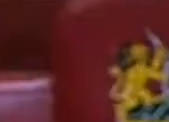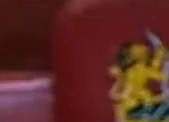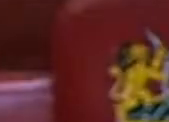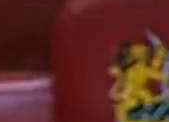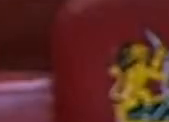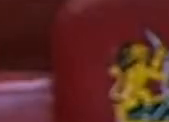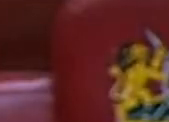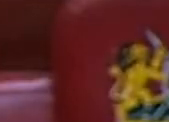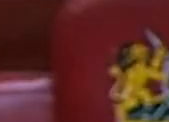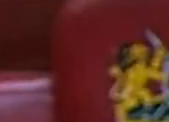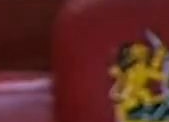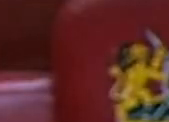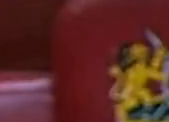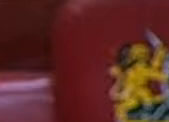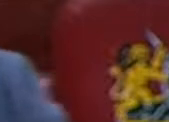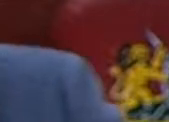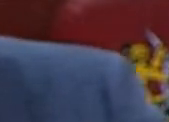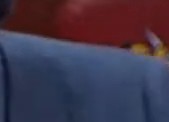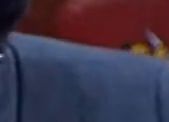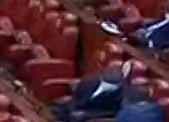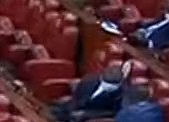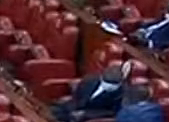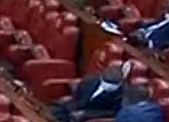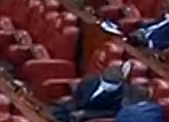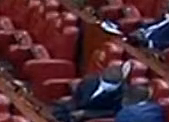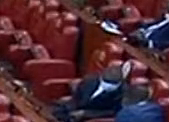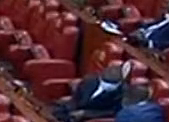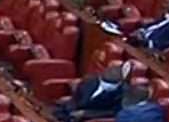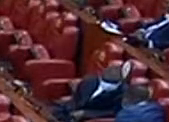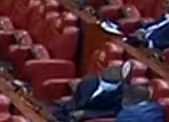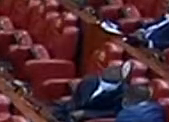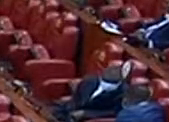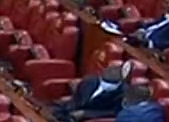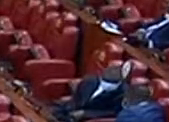Chairperson, Committee on Delegated and Legislation.